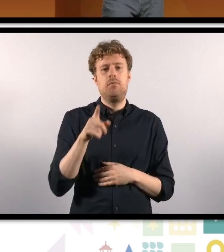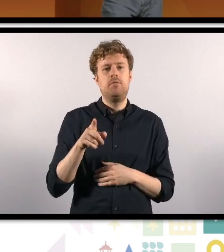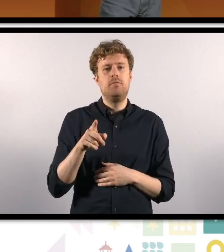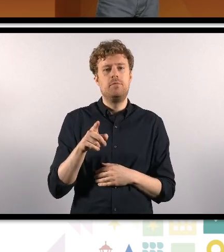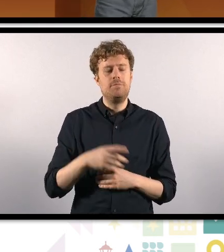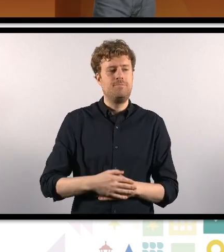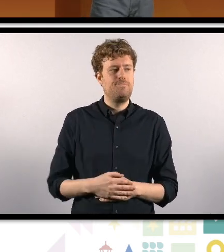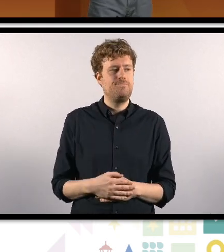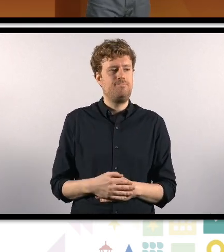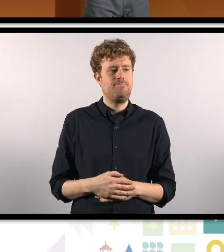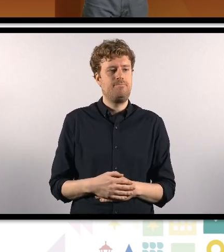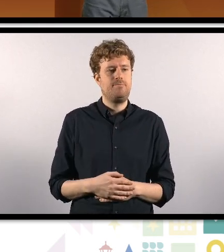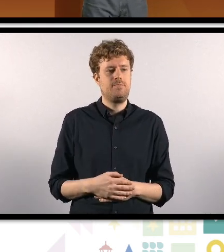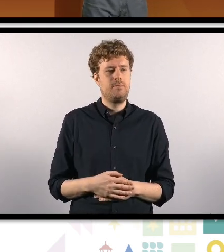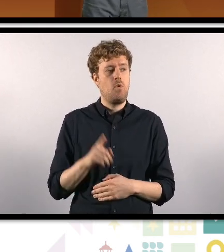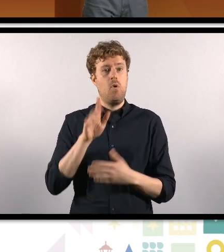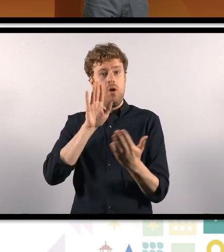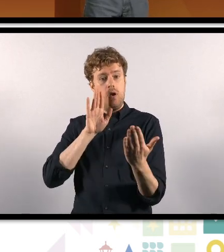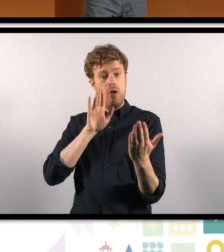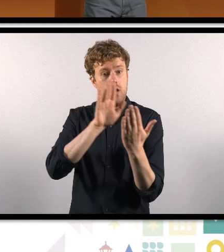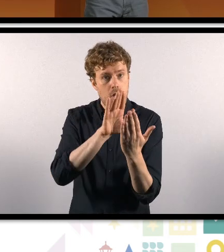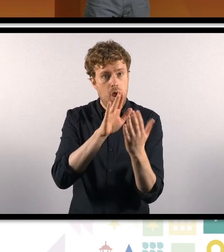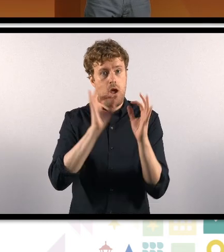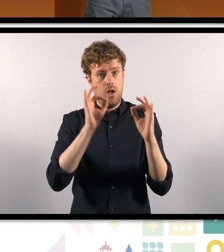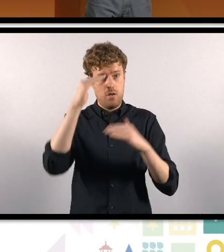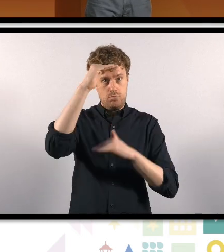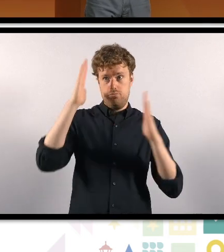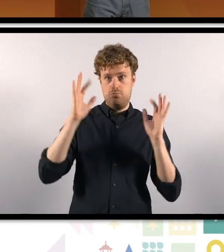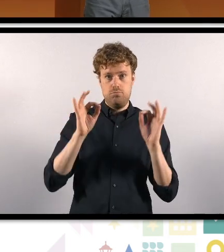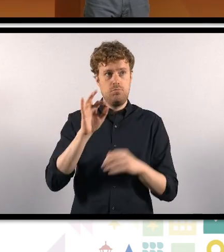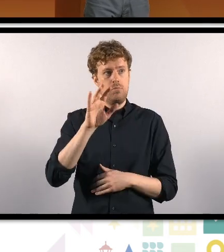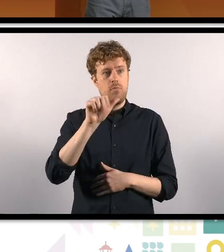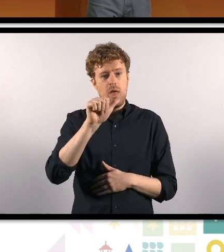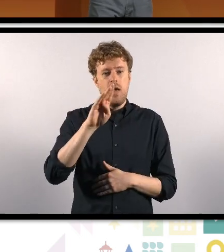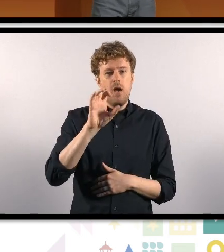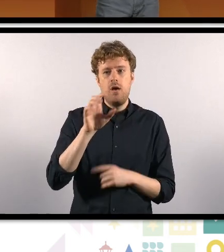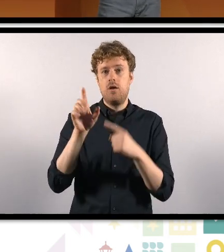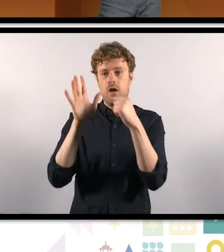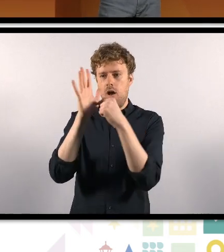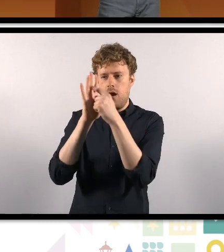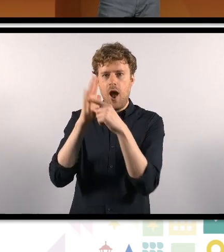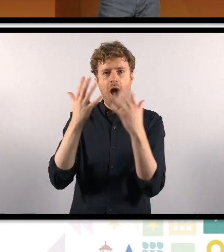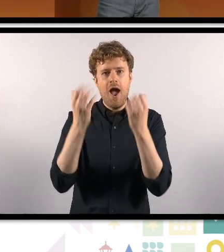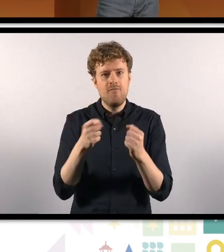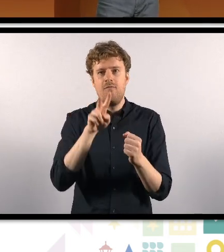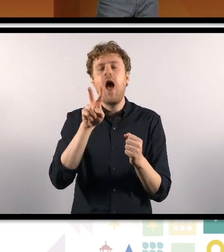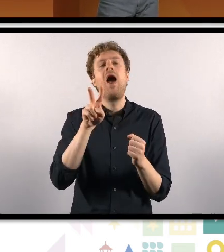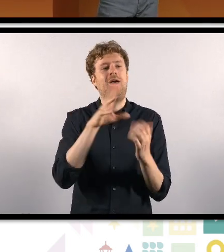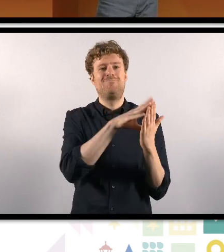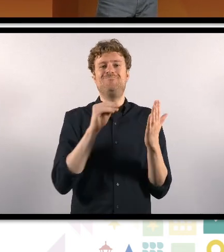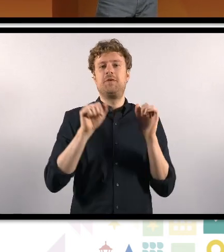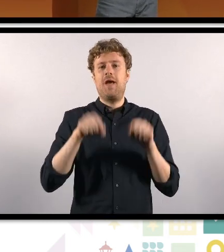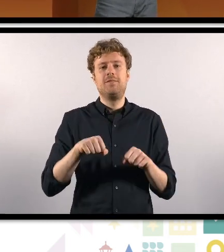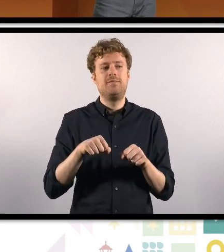better. And then we decided to add shift and scale so that we could normalize the data from 0 to